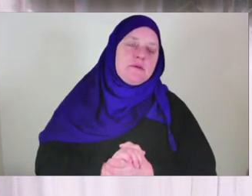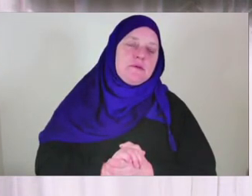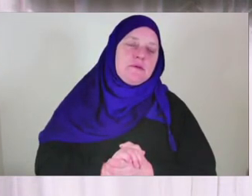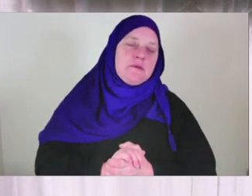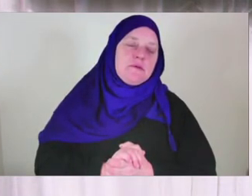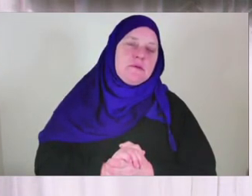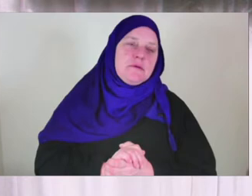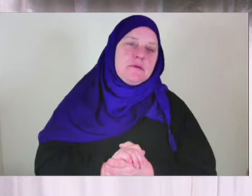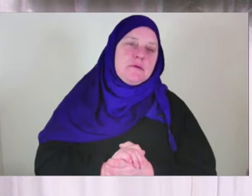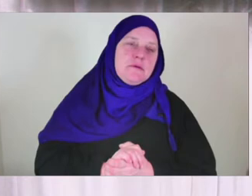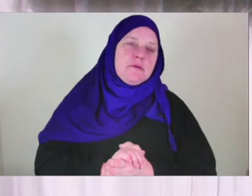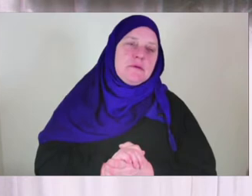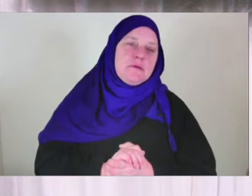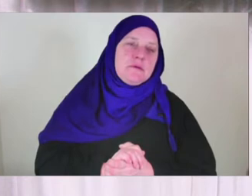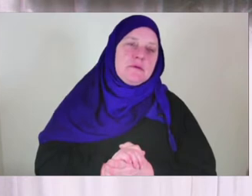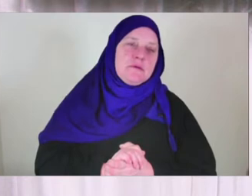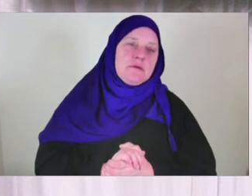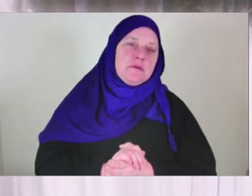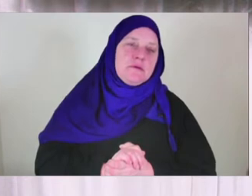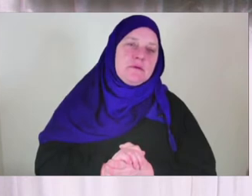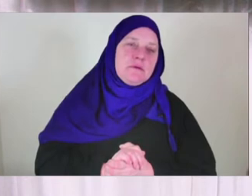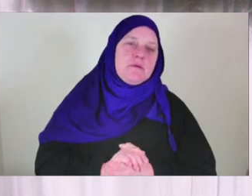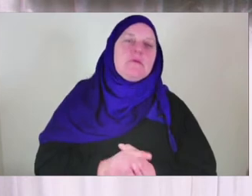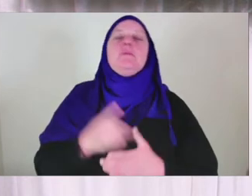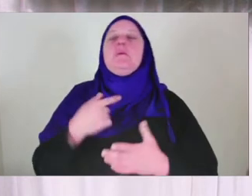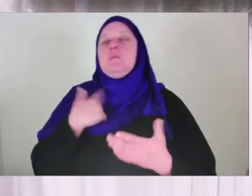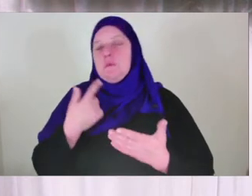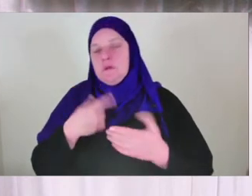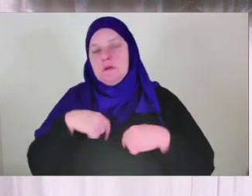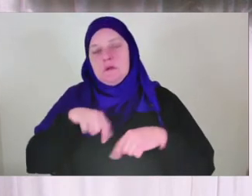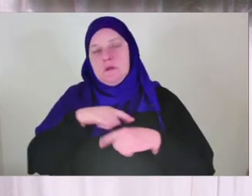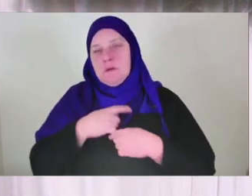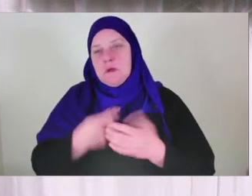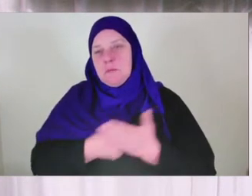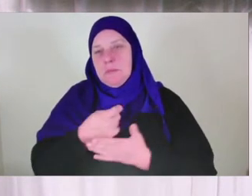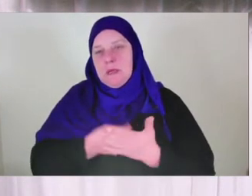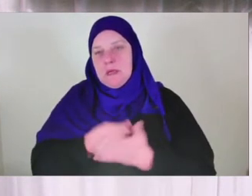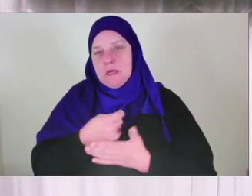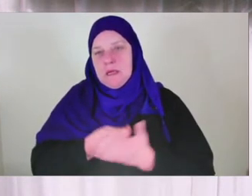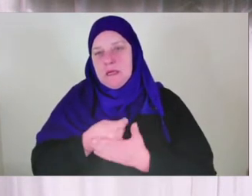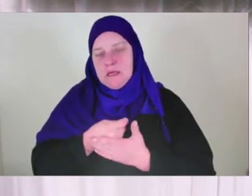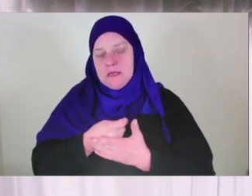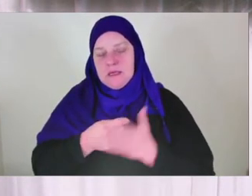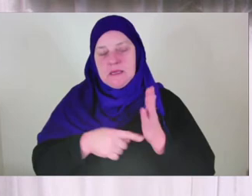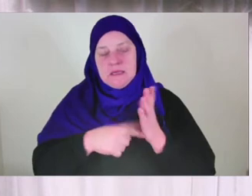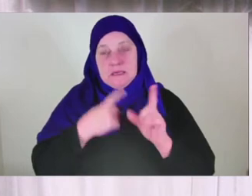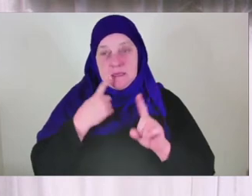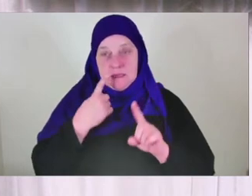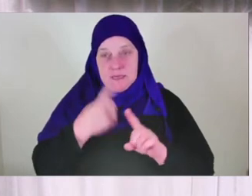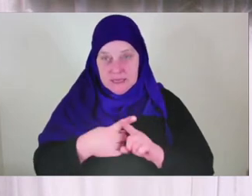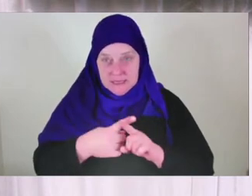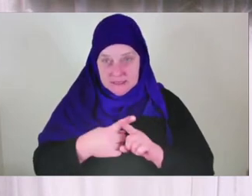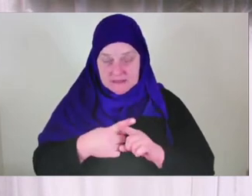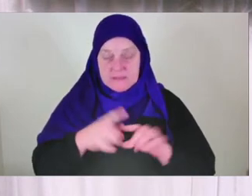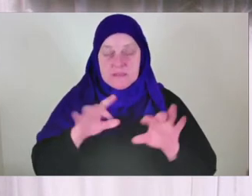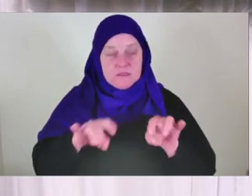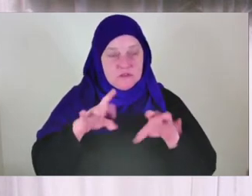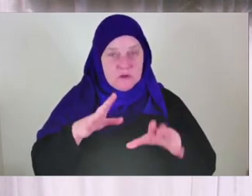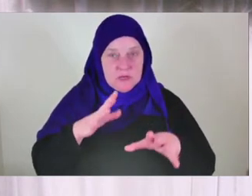we're paying lots of tax to the Australian government, and they do a good job of helping people in need over here.